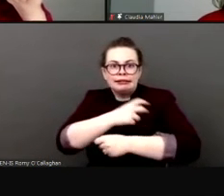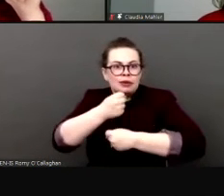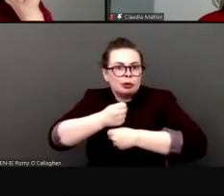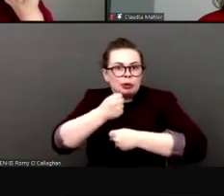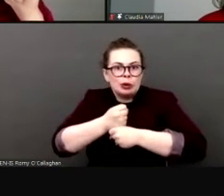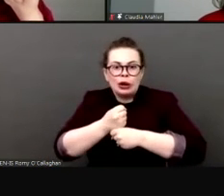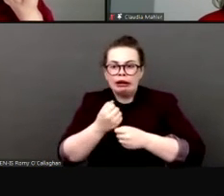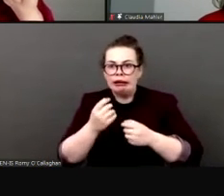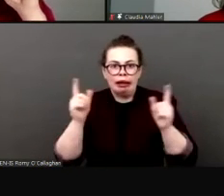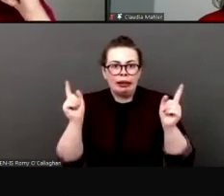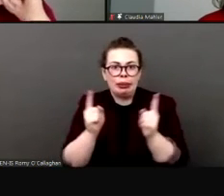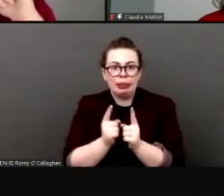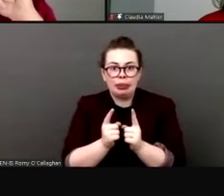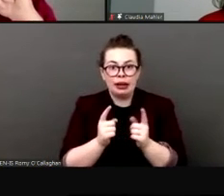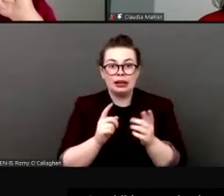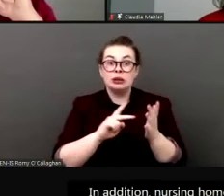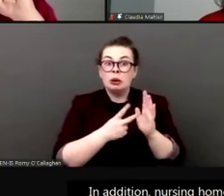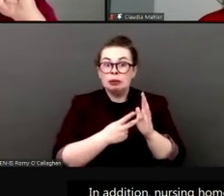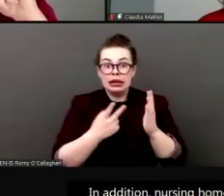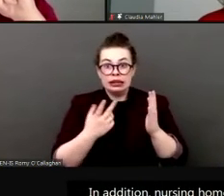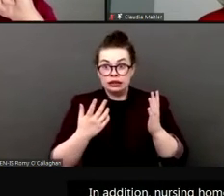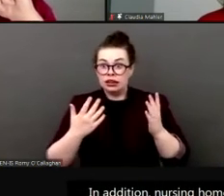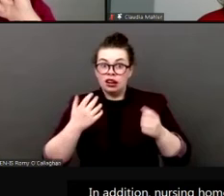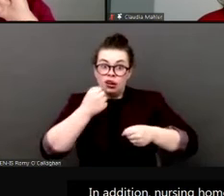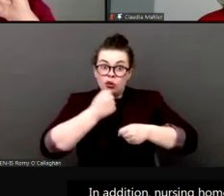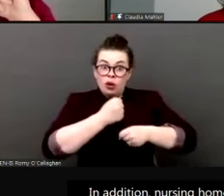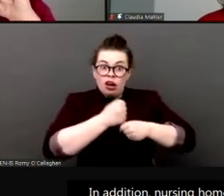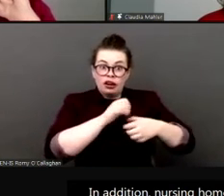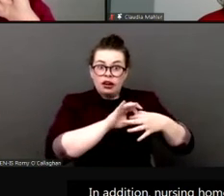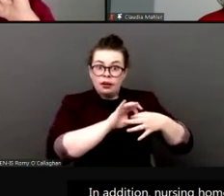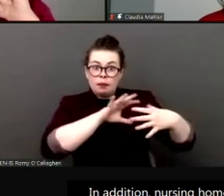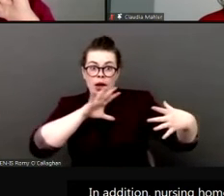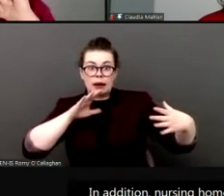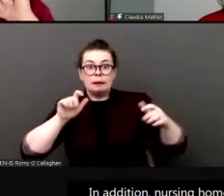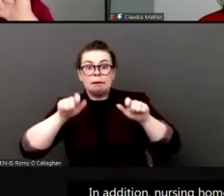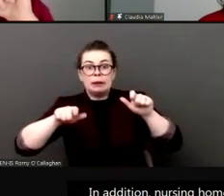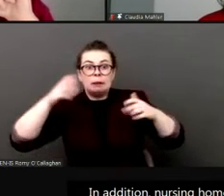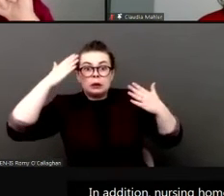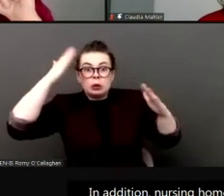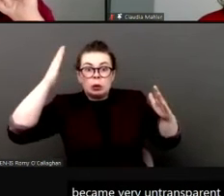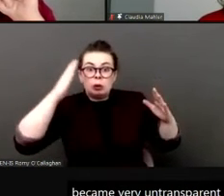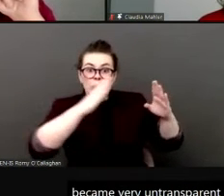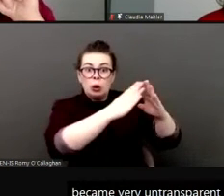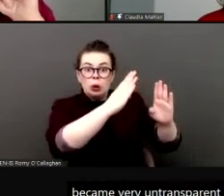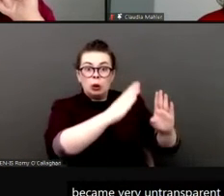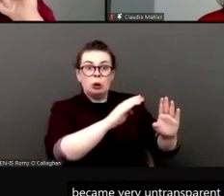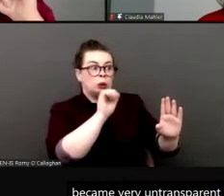homes became very untransparent during this time as monitors and advocates were largely locked out.